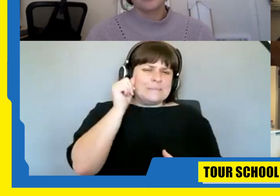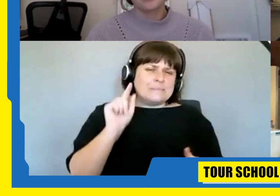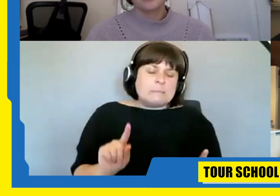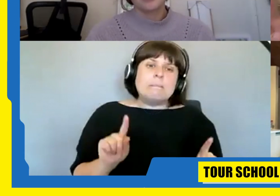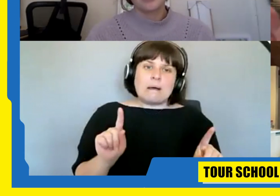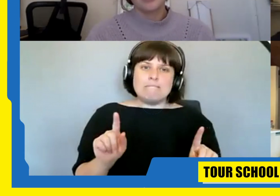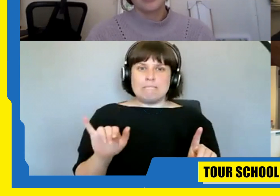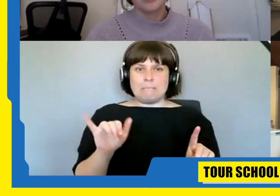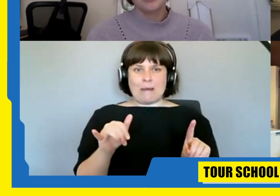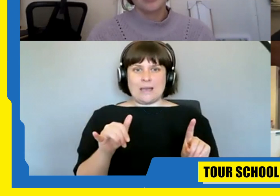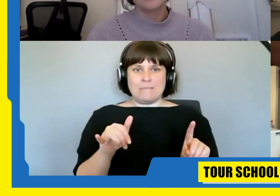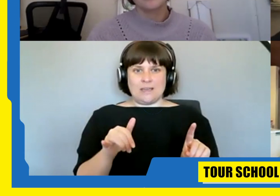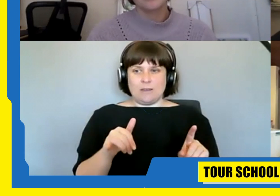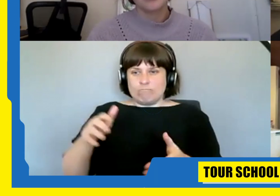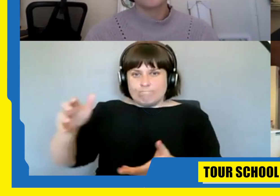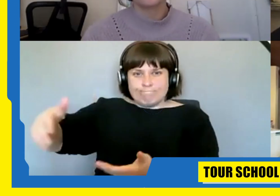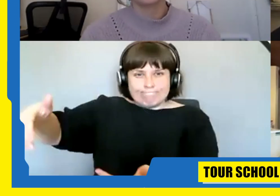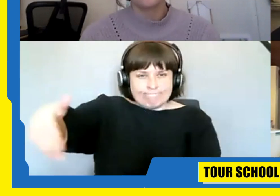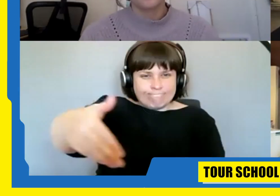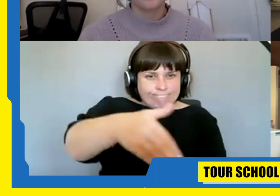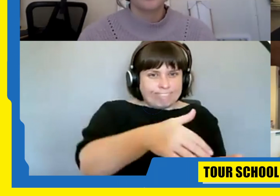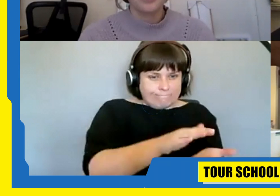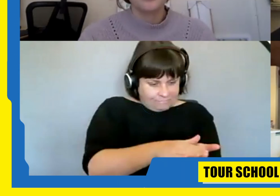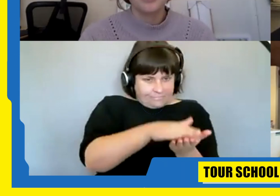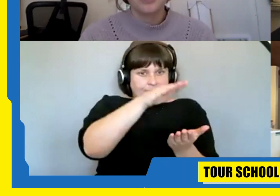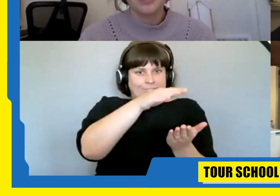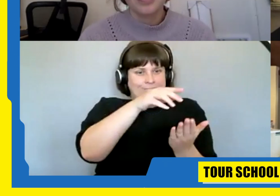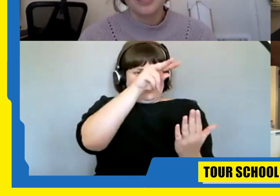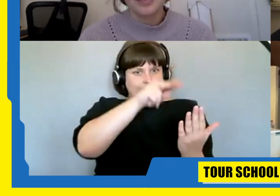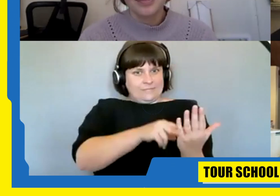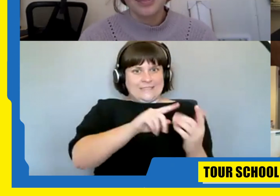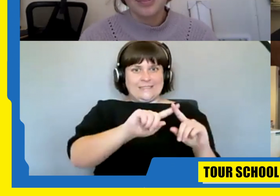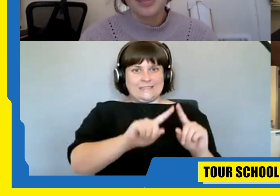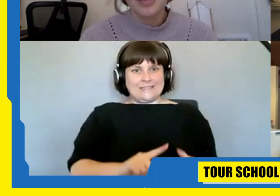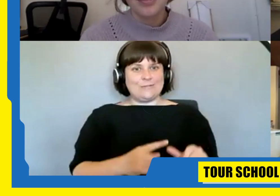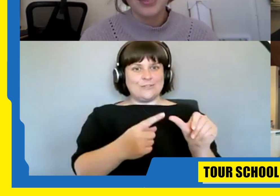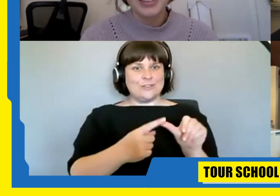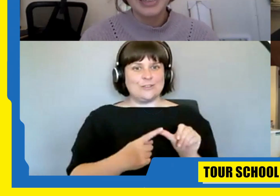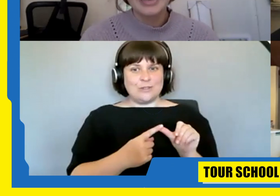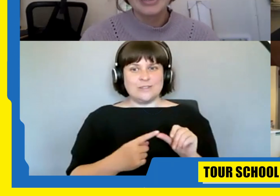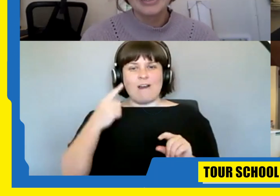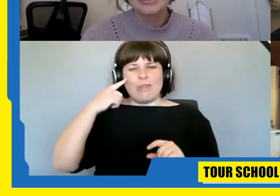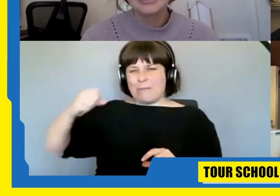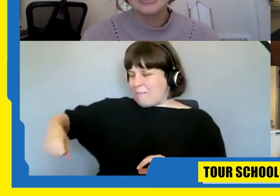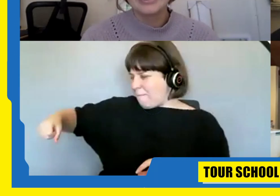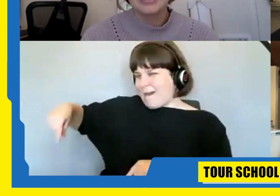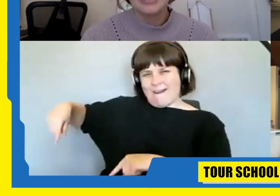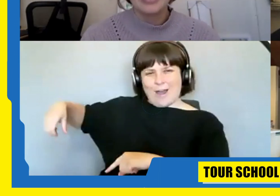more broadly varied responses. Yeah, I thought I might have it in my little bag here next to me, but I